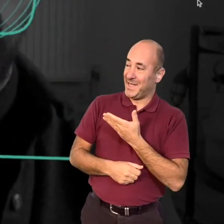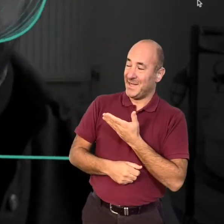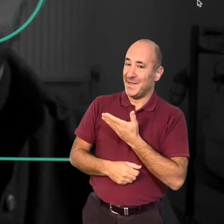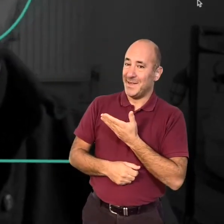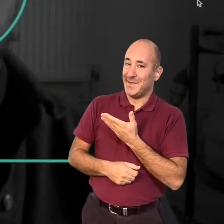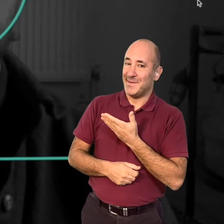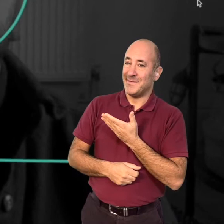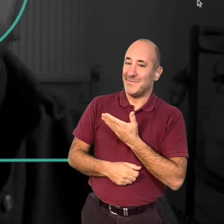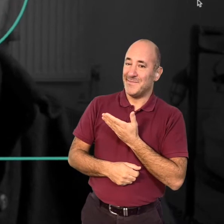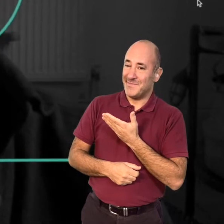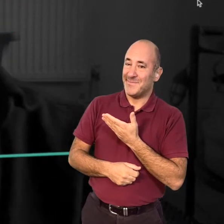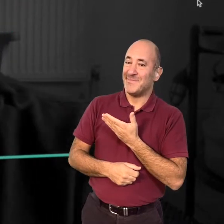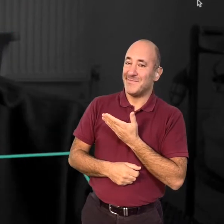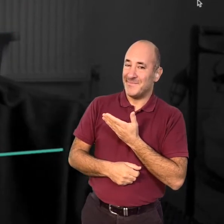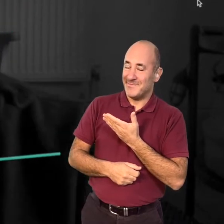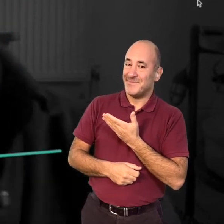when I move my face.